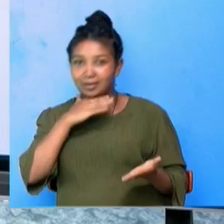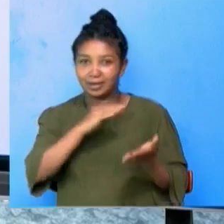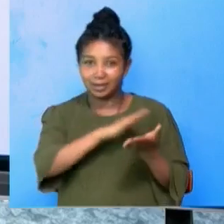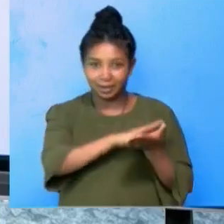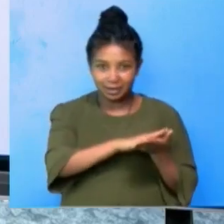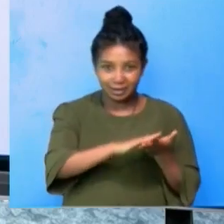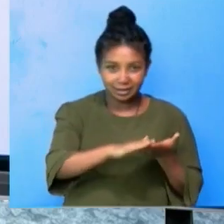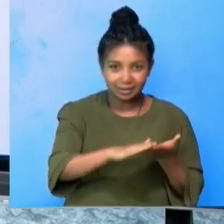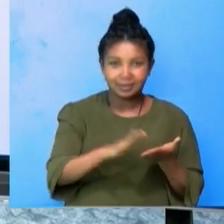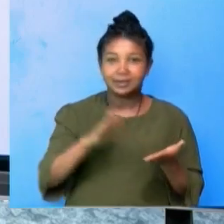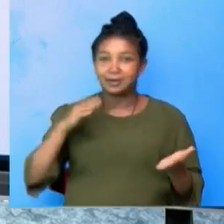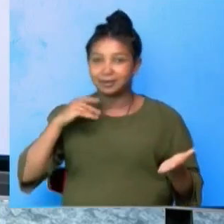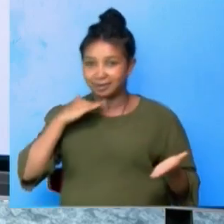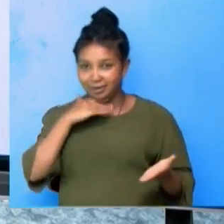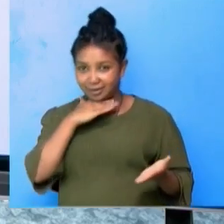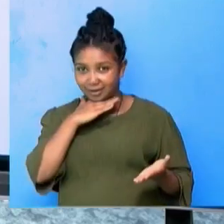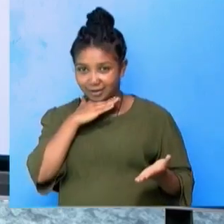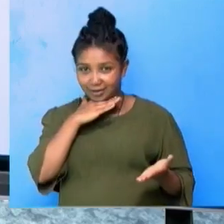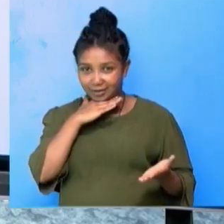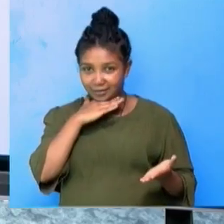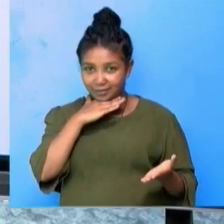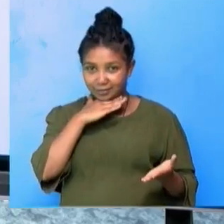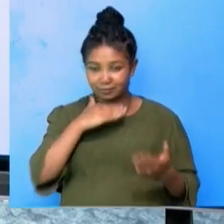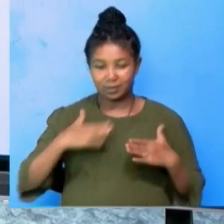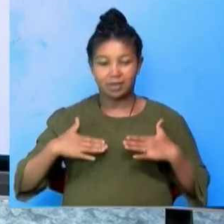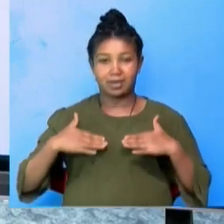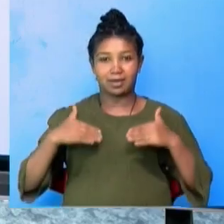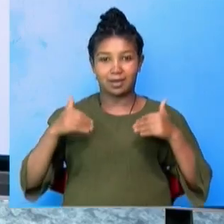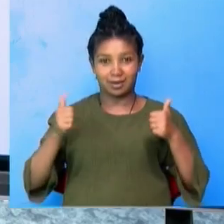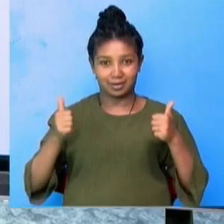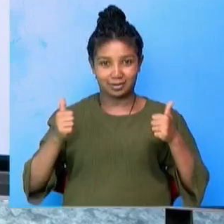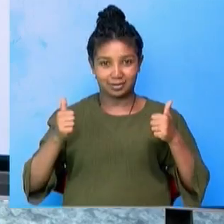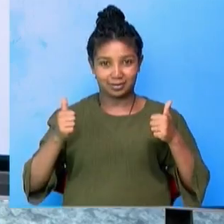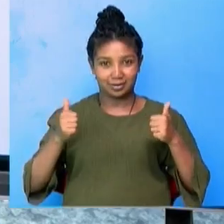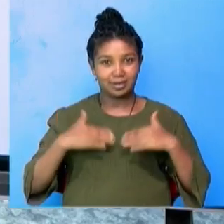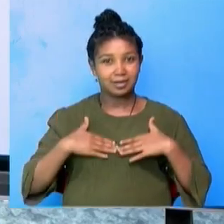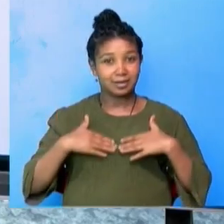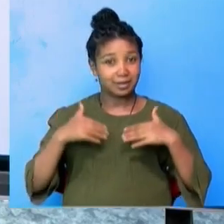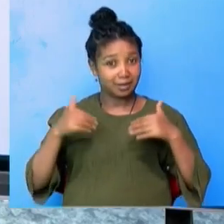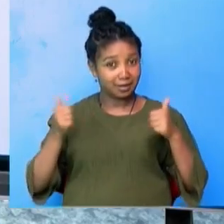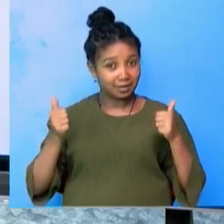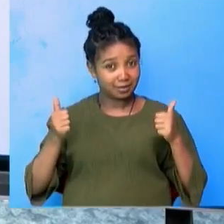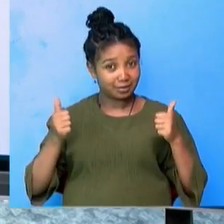Clean, dirty. Young, young,